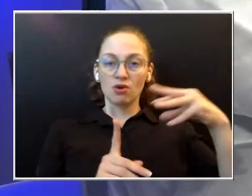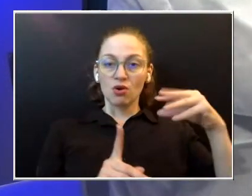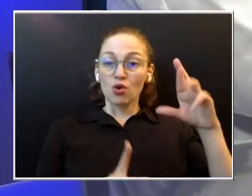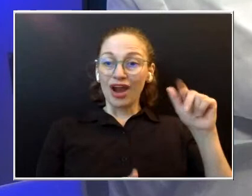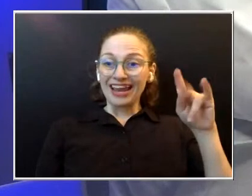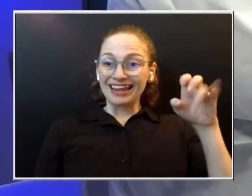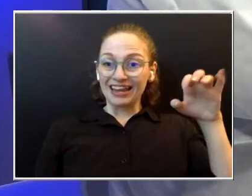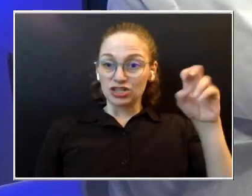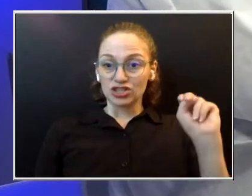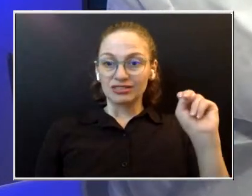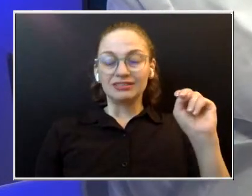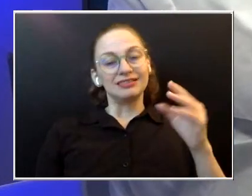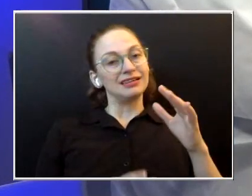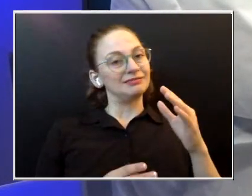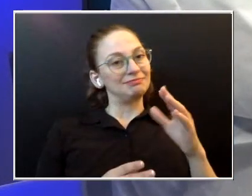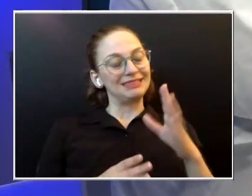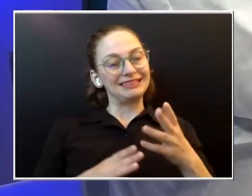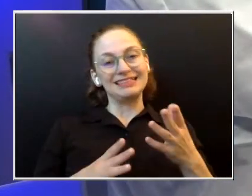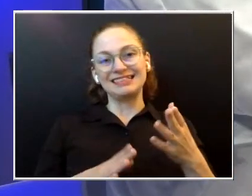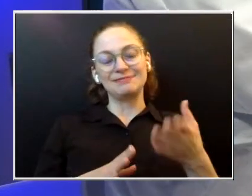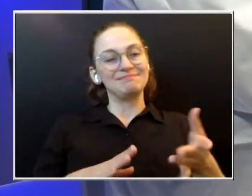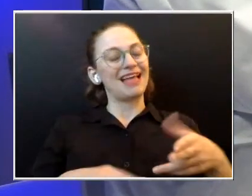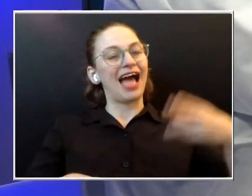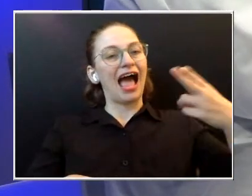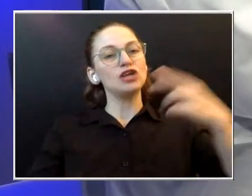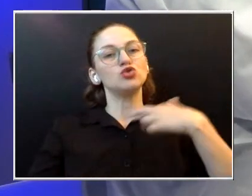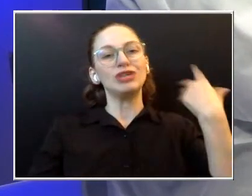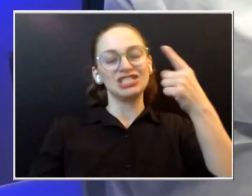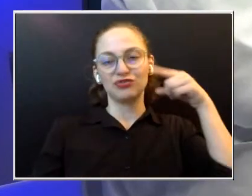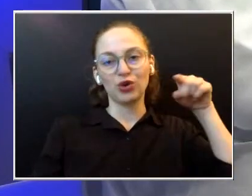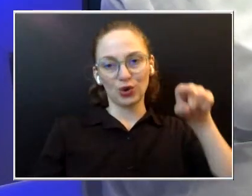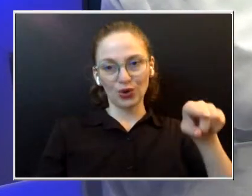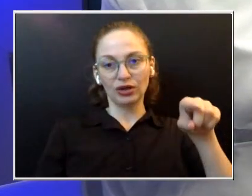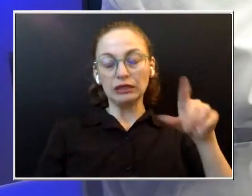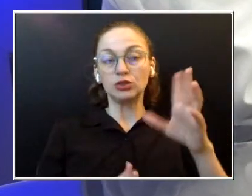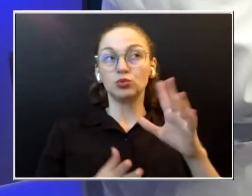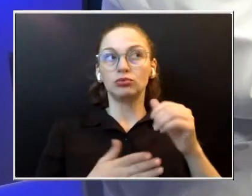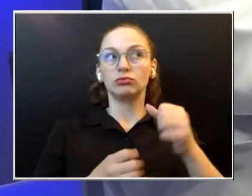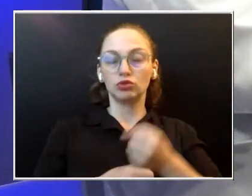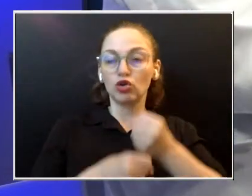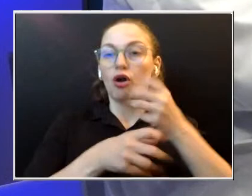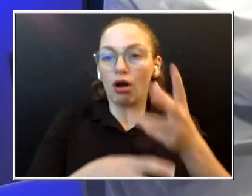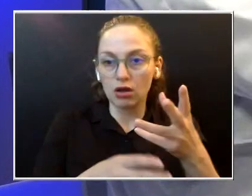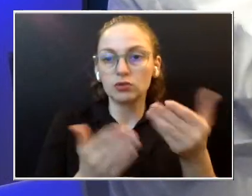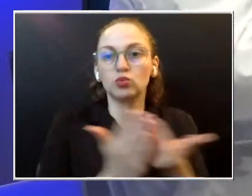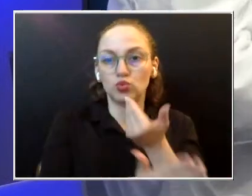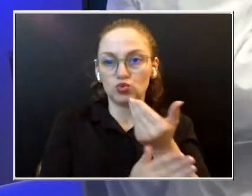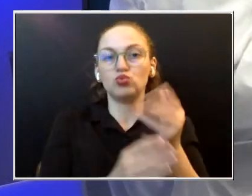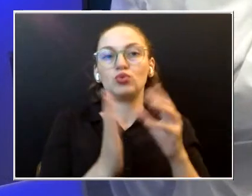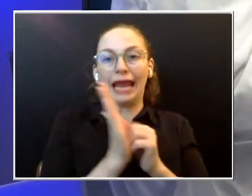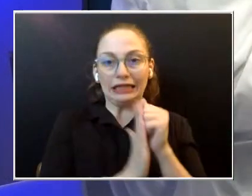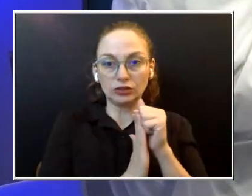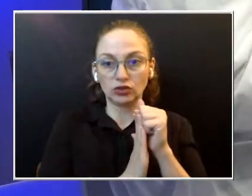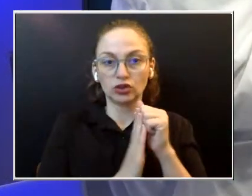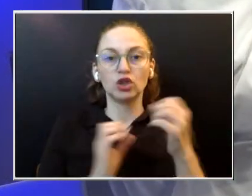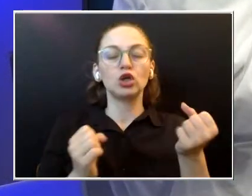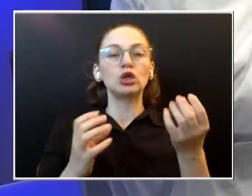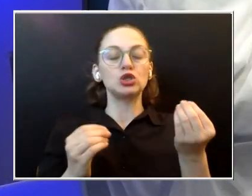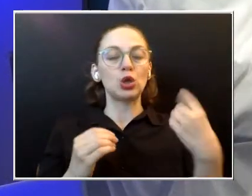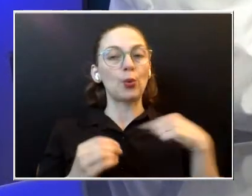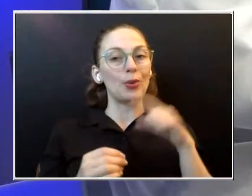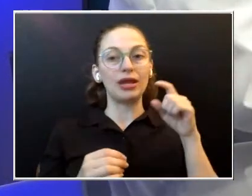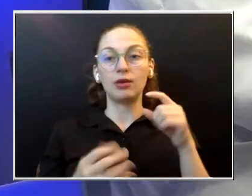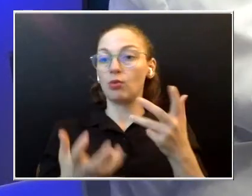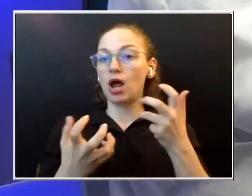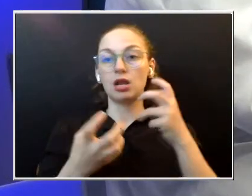medically appropriate way to avoid radiation therapy, so we have to do everything we possibly can to reduce unnecessary radiation to tissues that don't